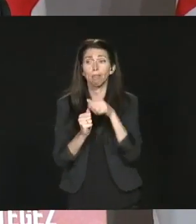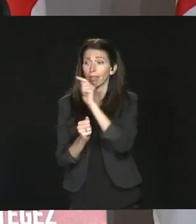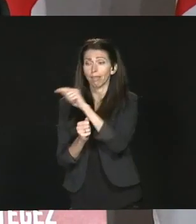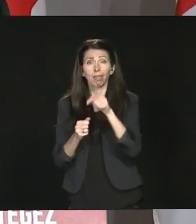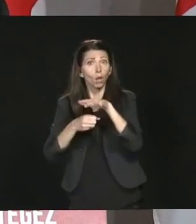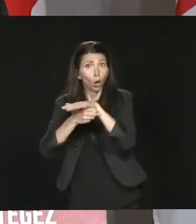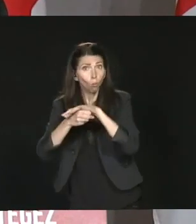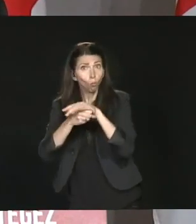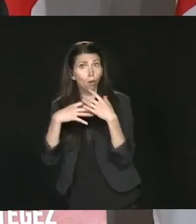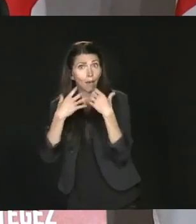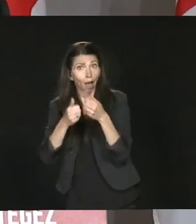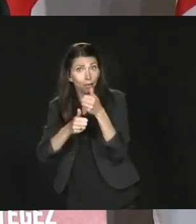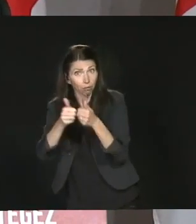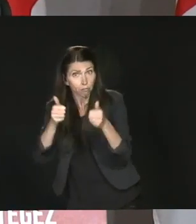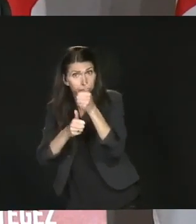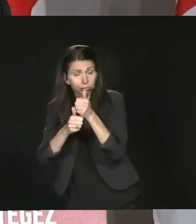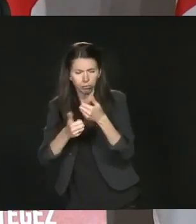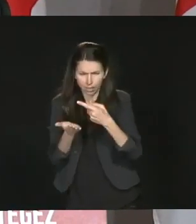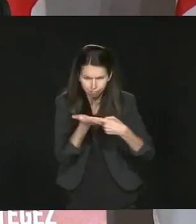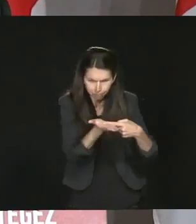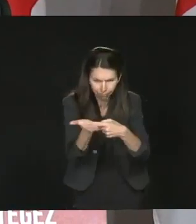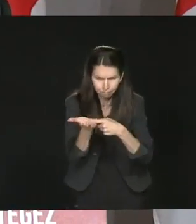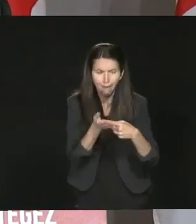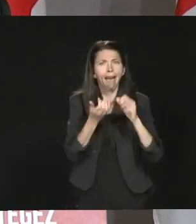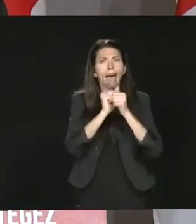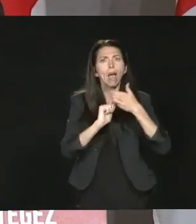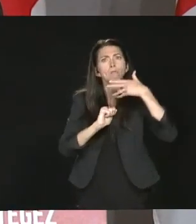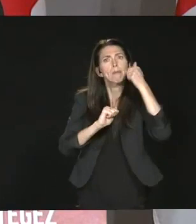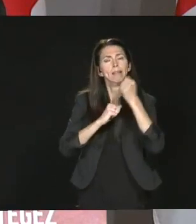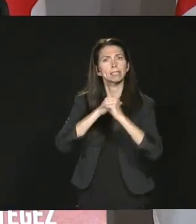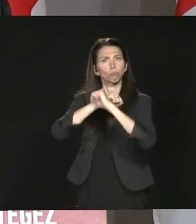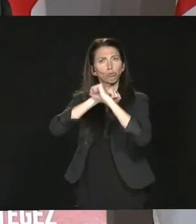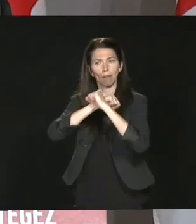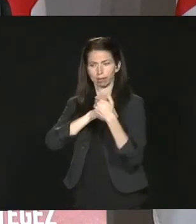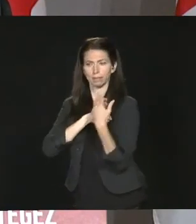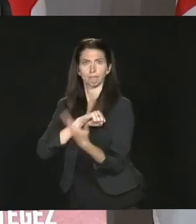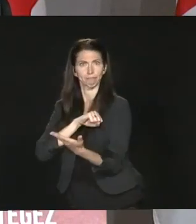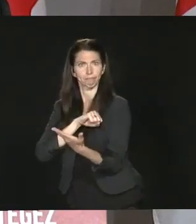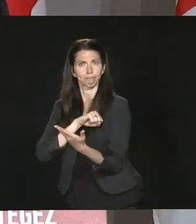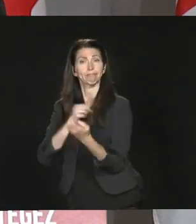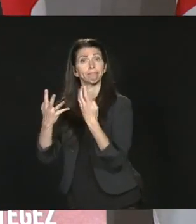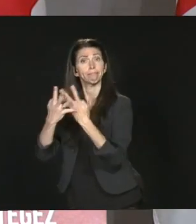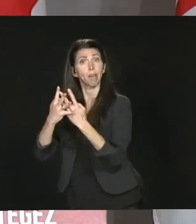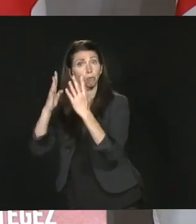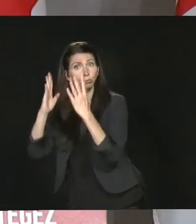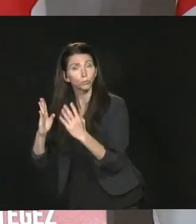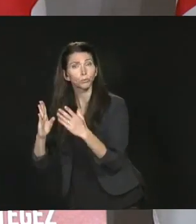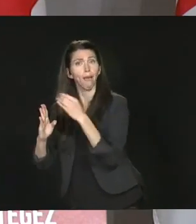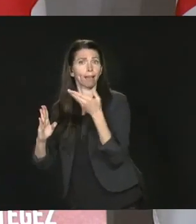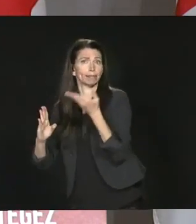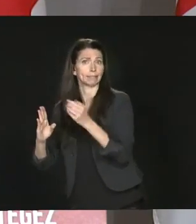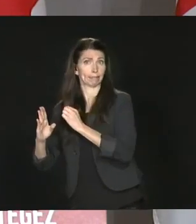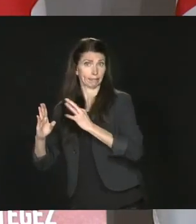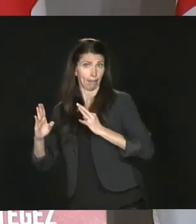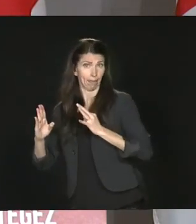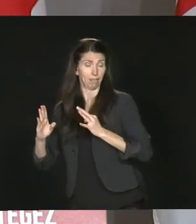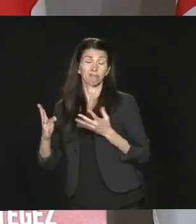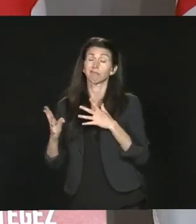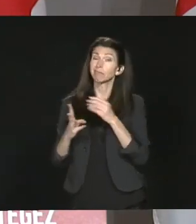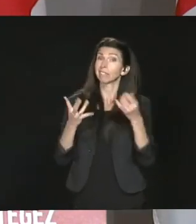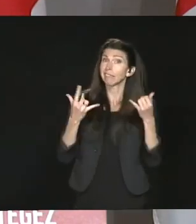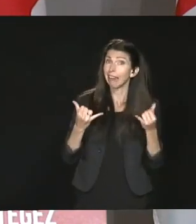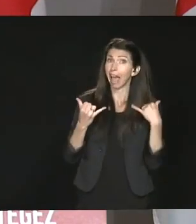of staff, inmates, and the public. And over the course of this pandemic, COVID-19 has spread throughout some of our